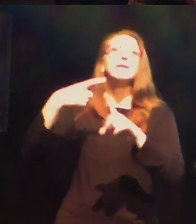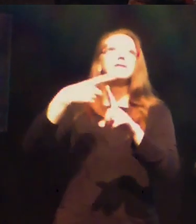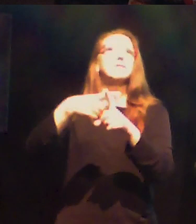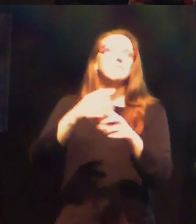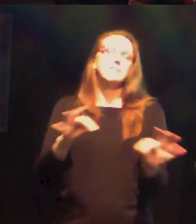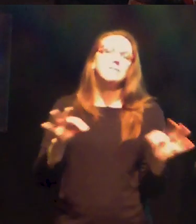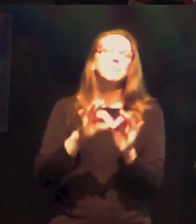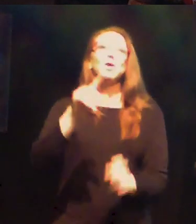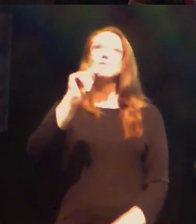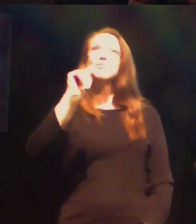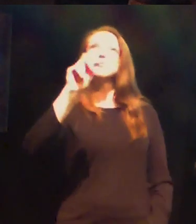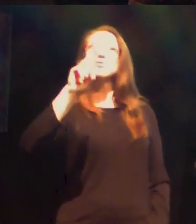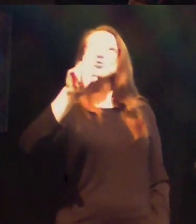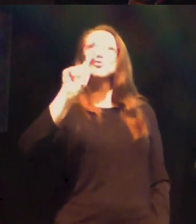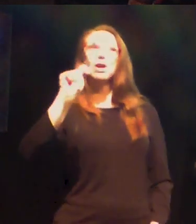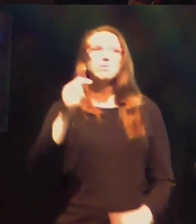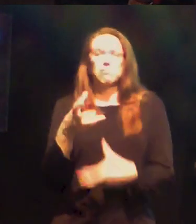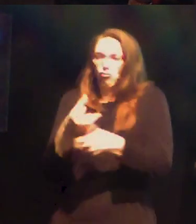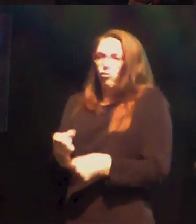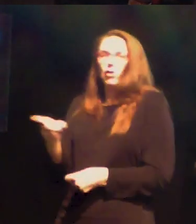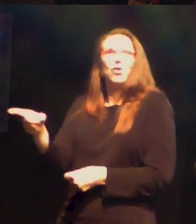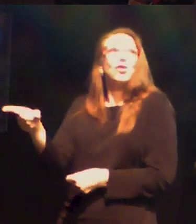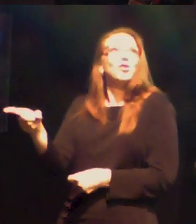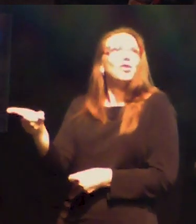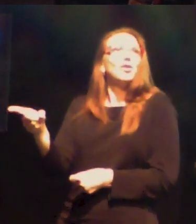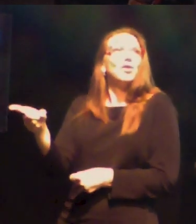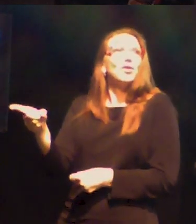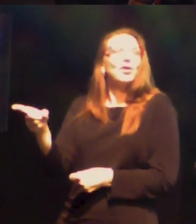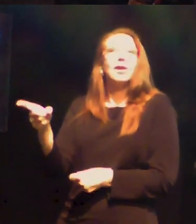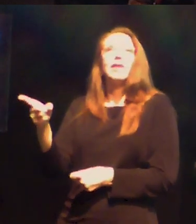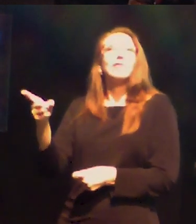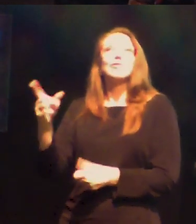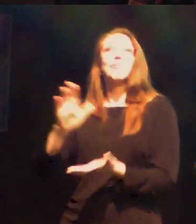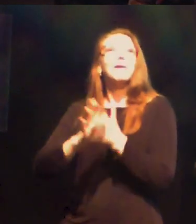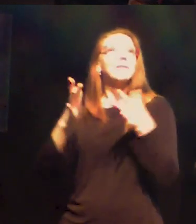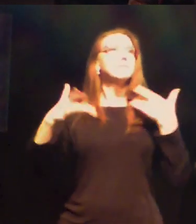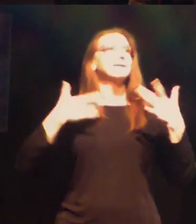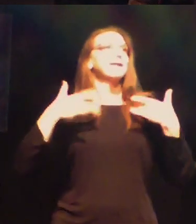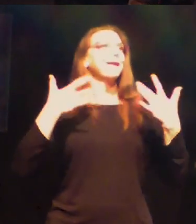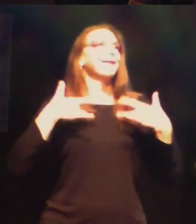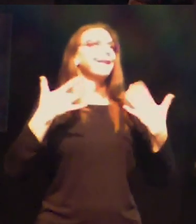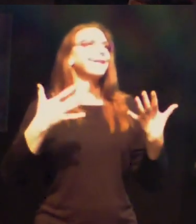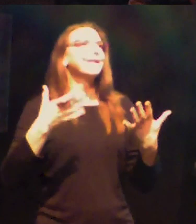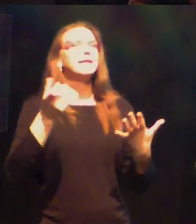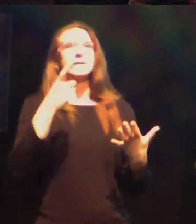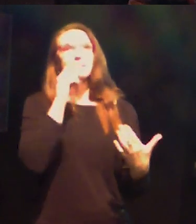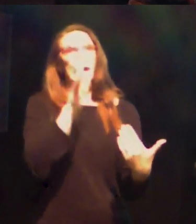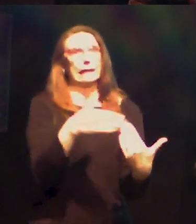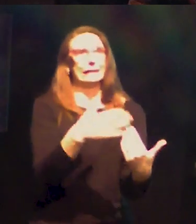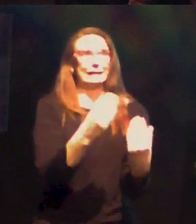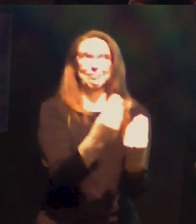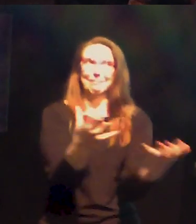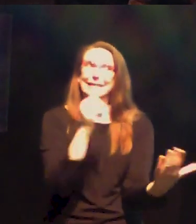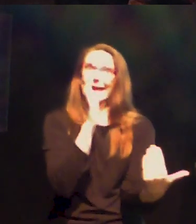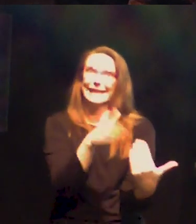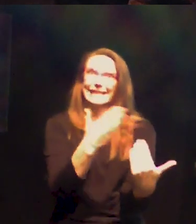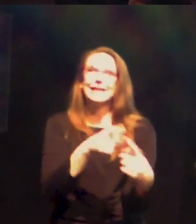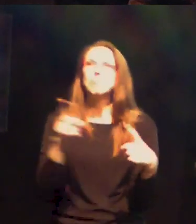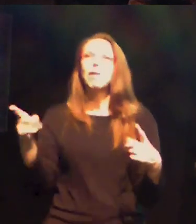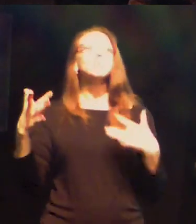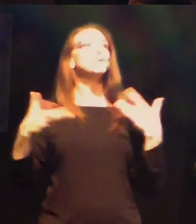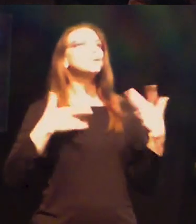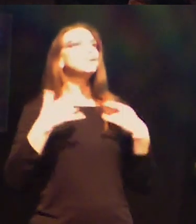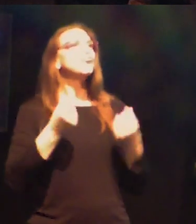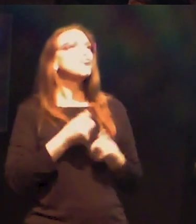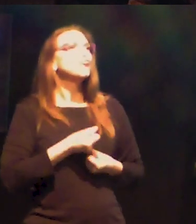we provided her, that she was really excited in the same time, you know. It was not an easy job, but she was excited to share